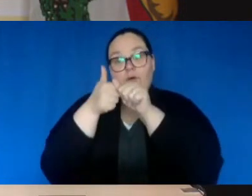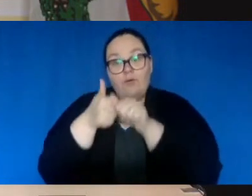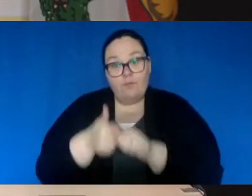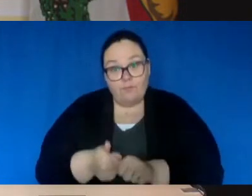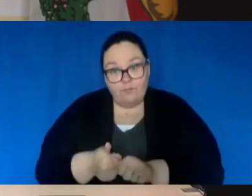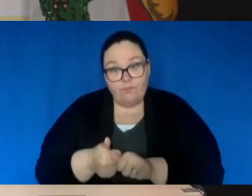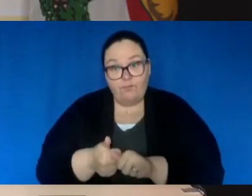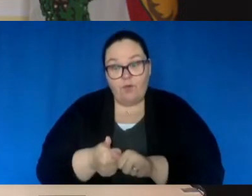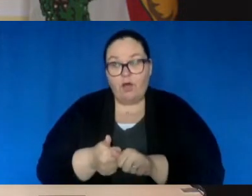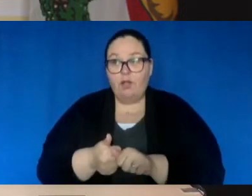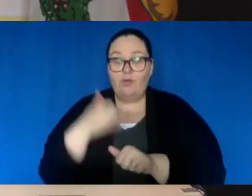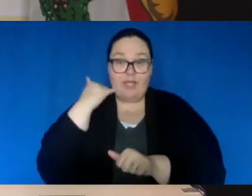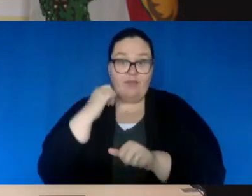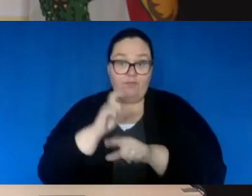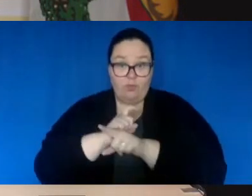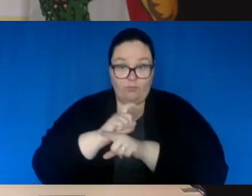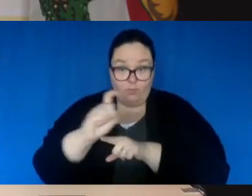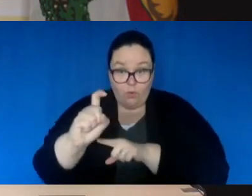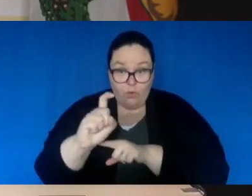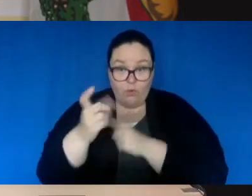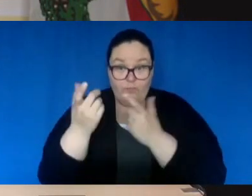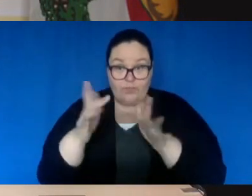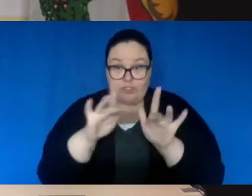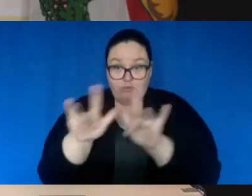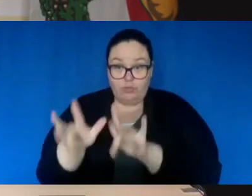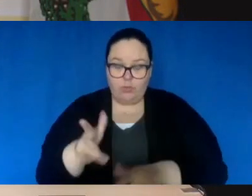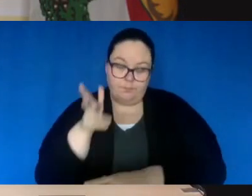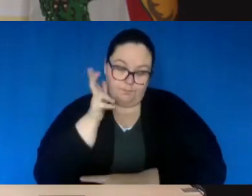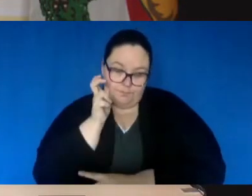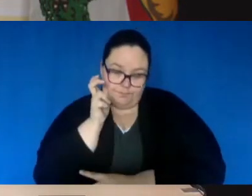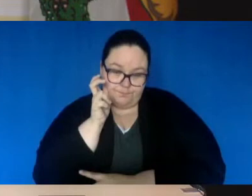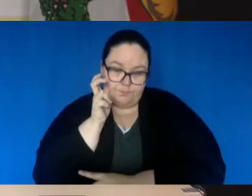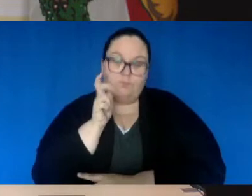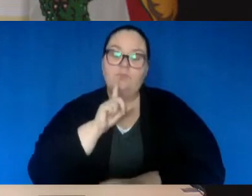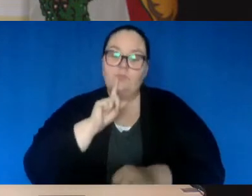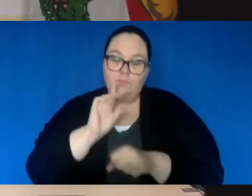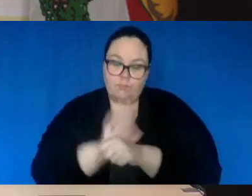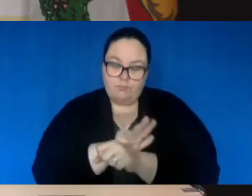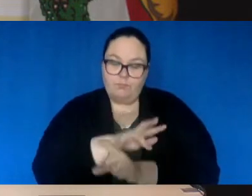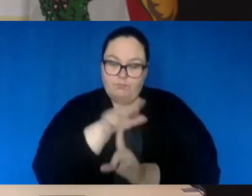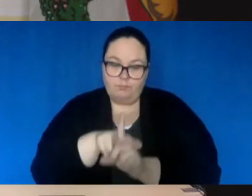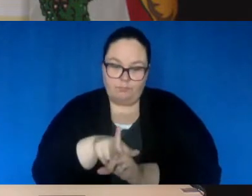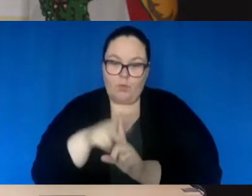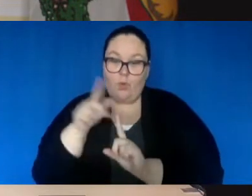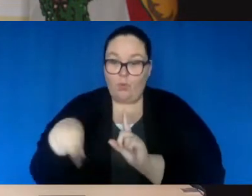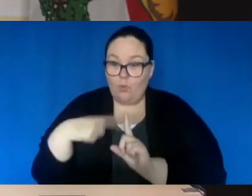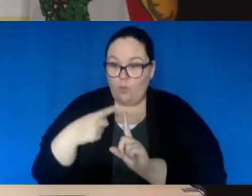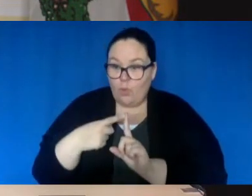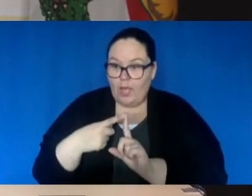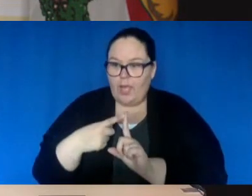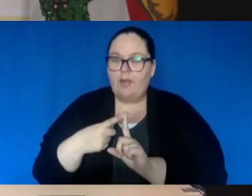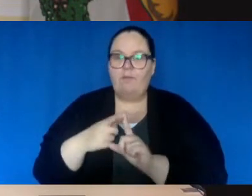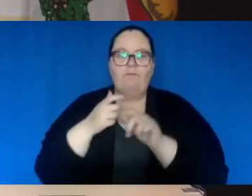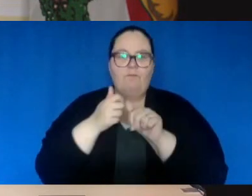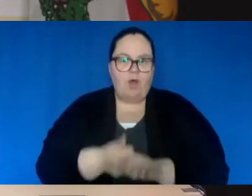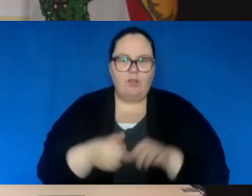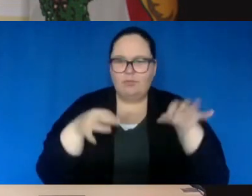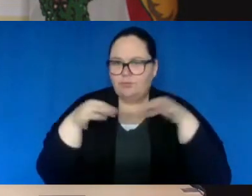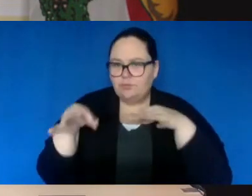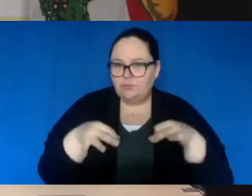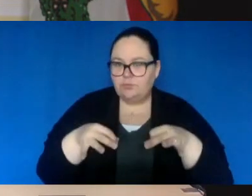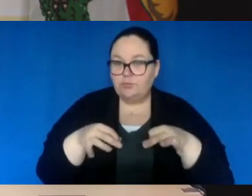message or email that you receive to confirm your second dose appointment. You will have an option to reschedule your